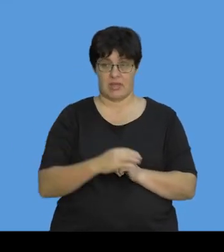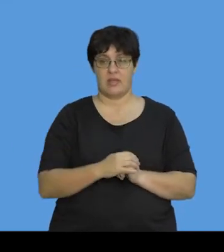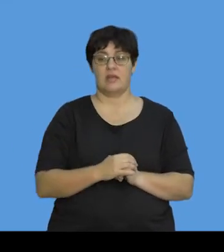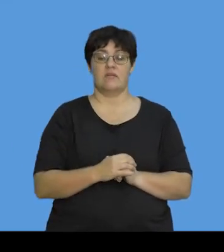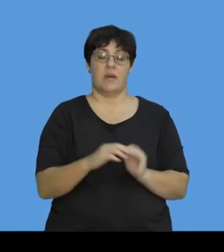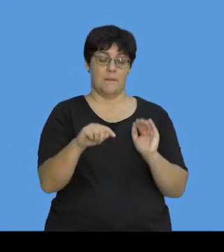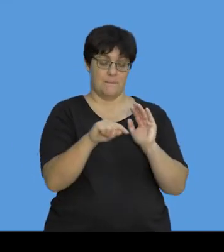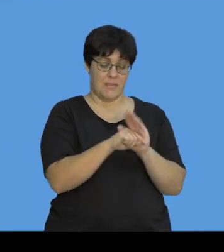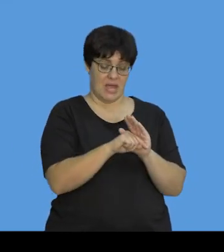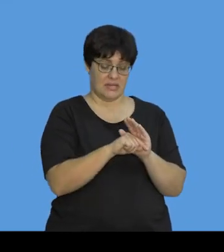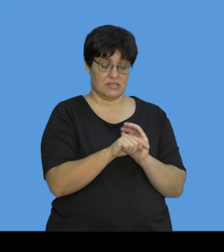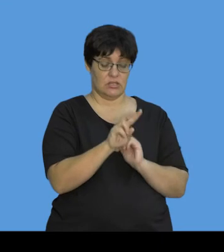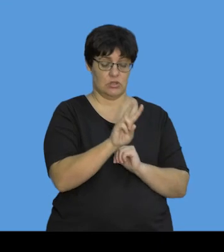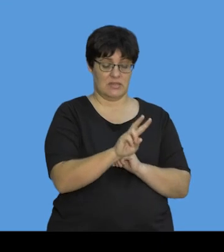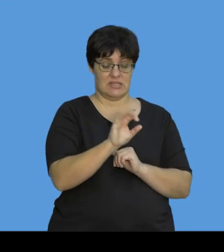minus